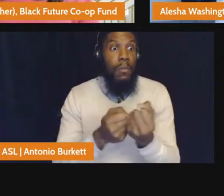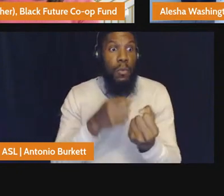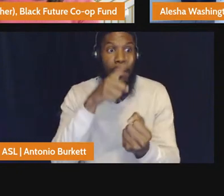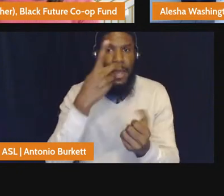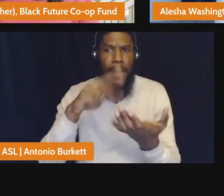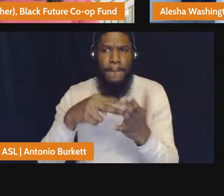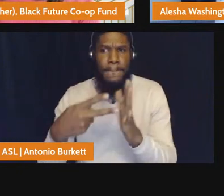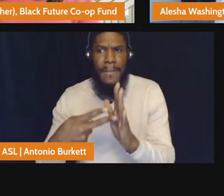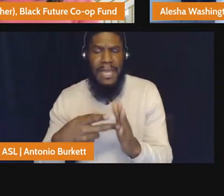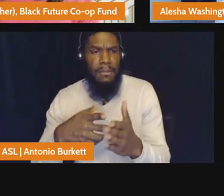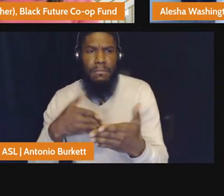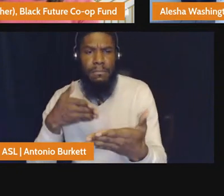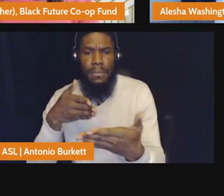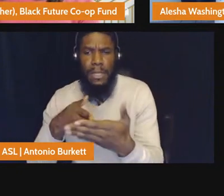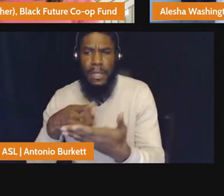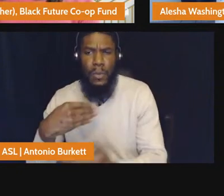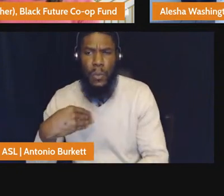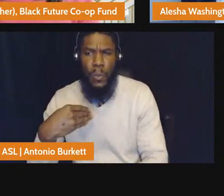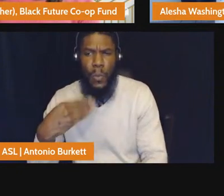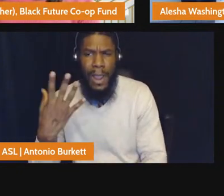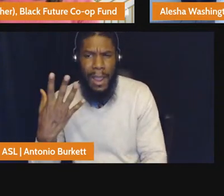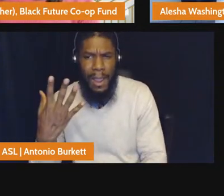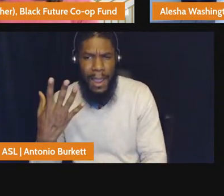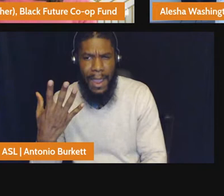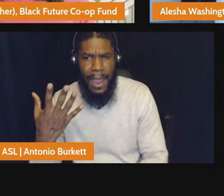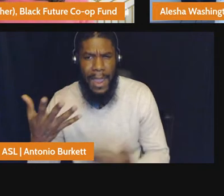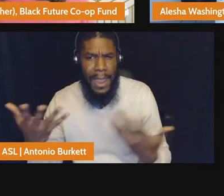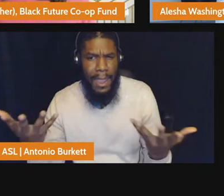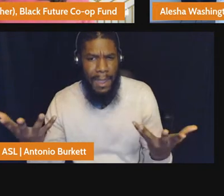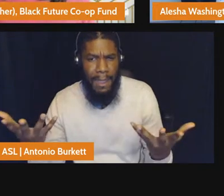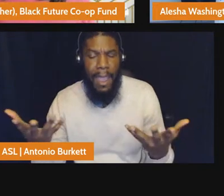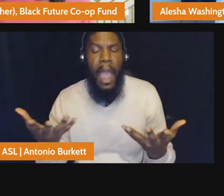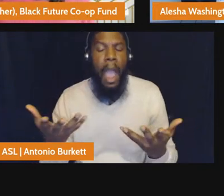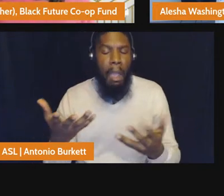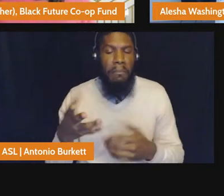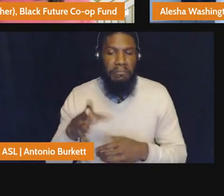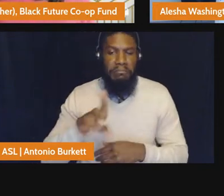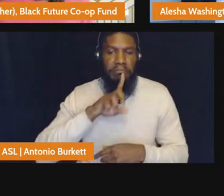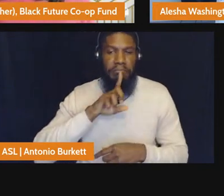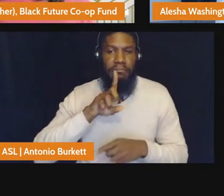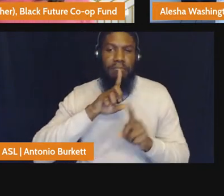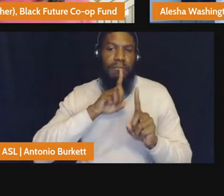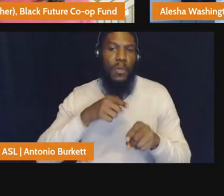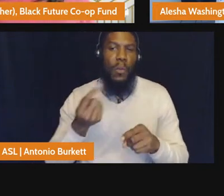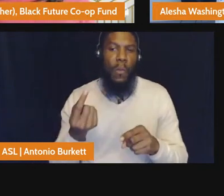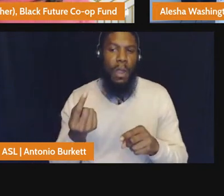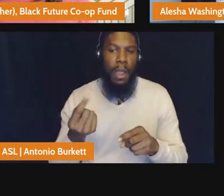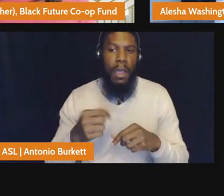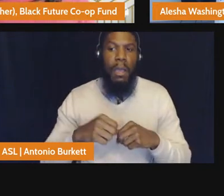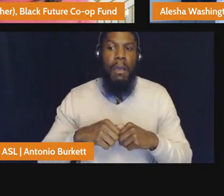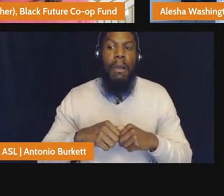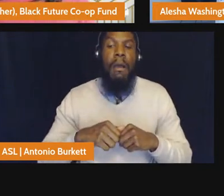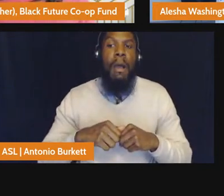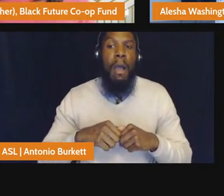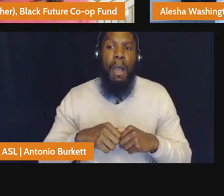anti-white? And I just wanted to state that, like, when I think about pro-Black, I think about, you know, a community of folks